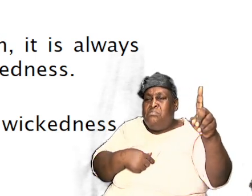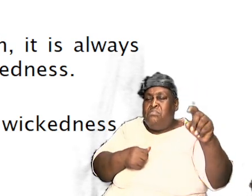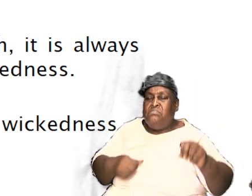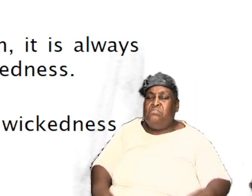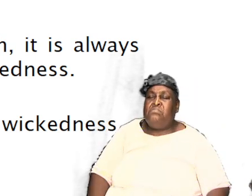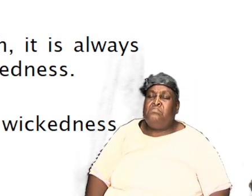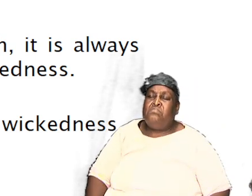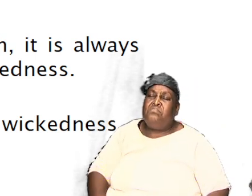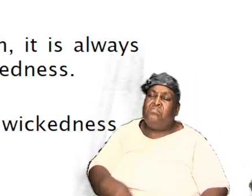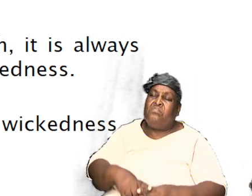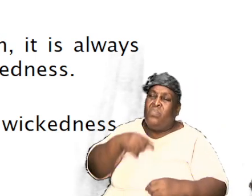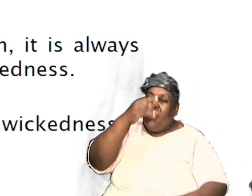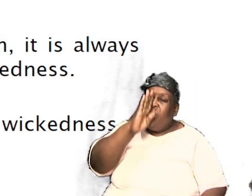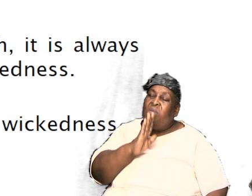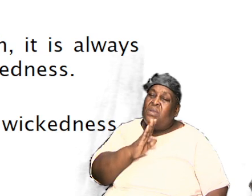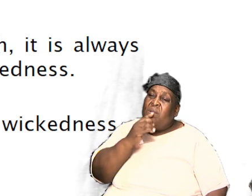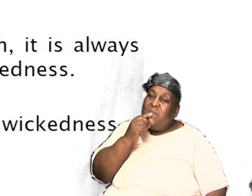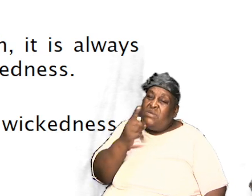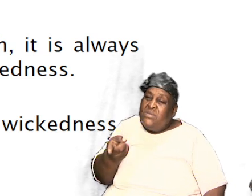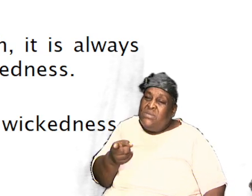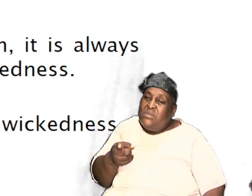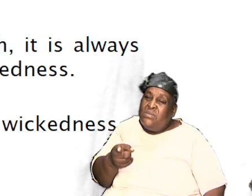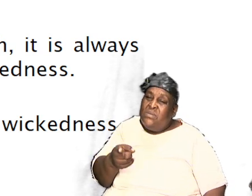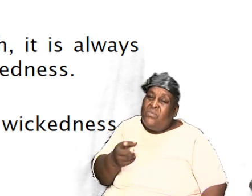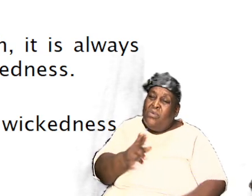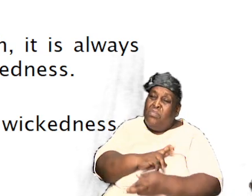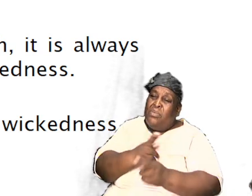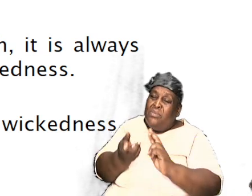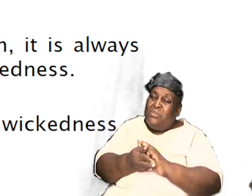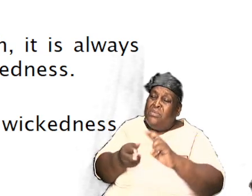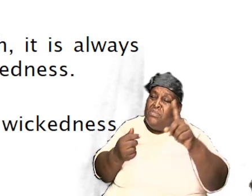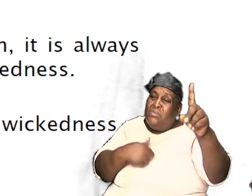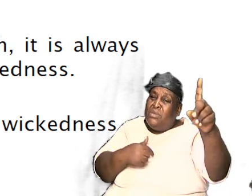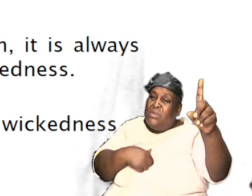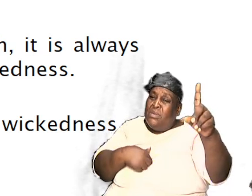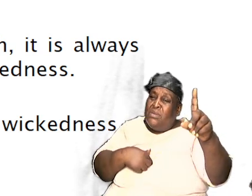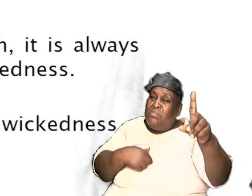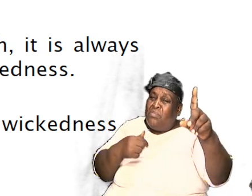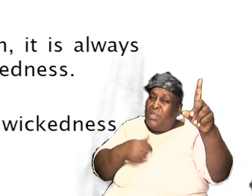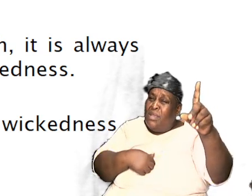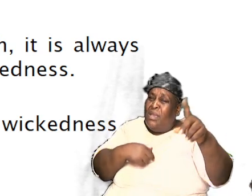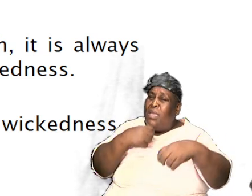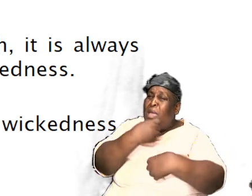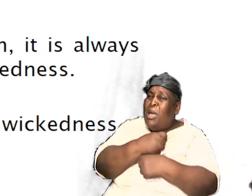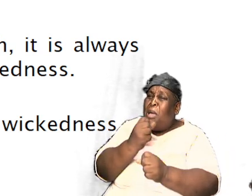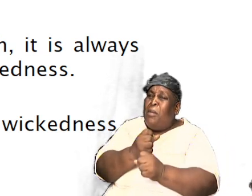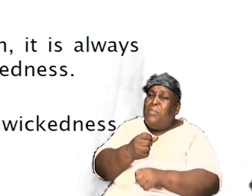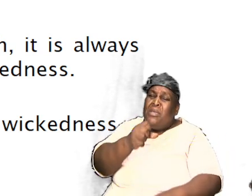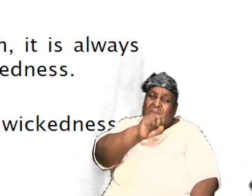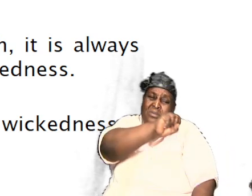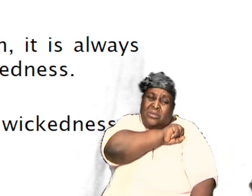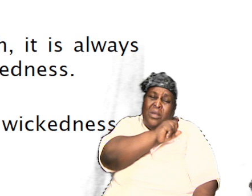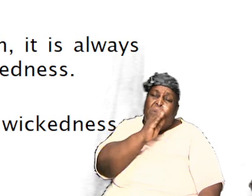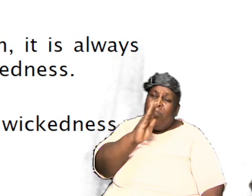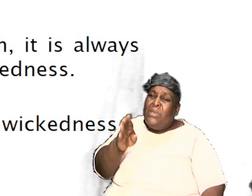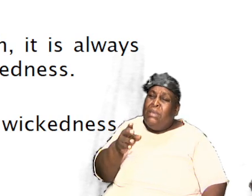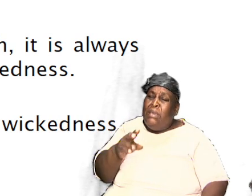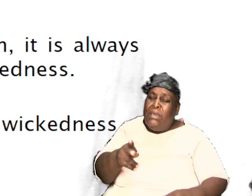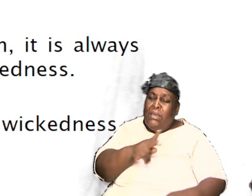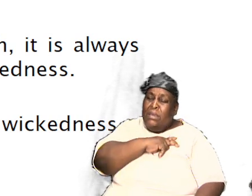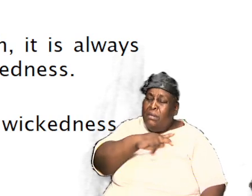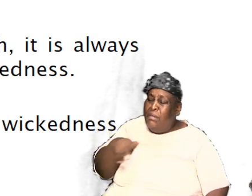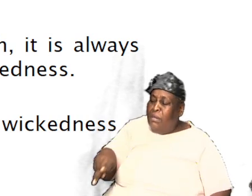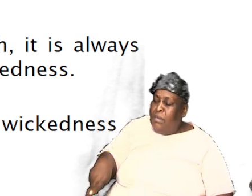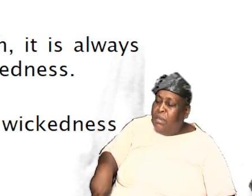So when God said that it repented me that I have suffered Paul to the sin, it was